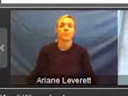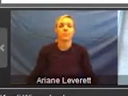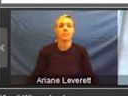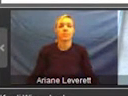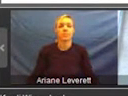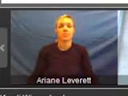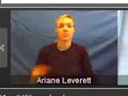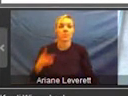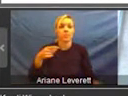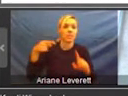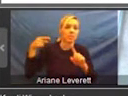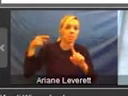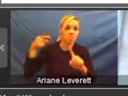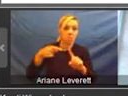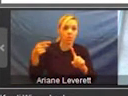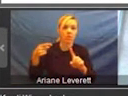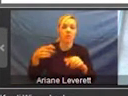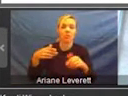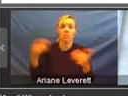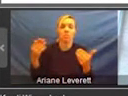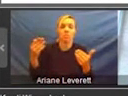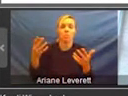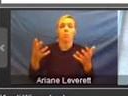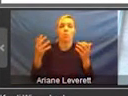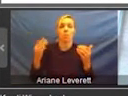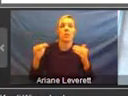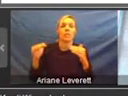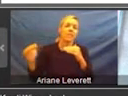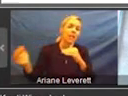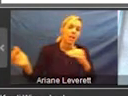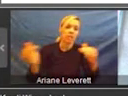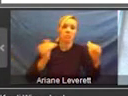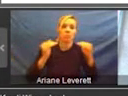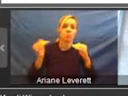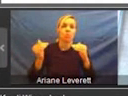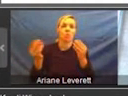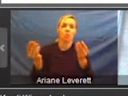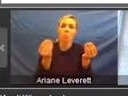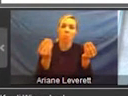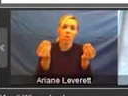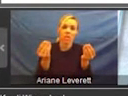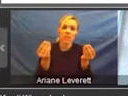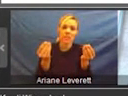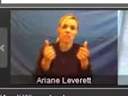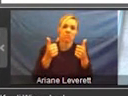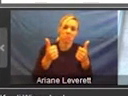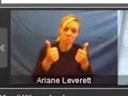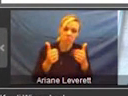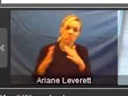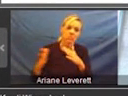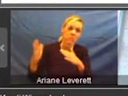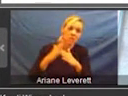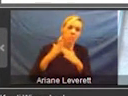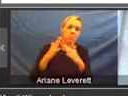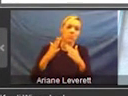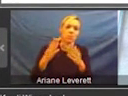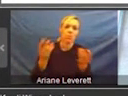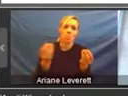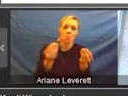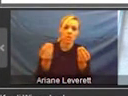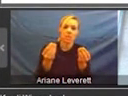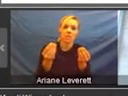looking into equitable quality education and not depart from the tech level, as Melanie